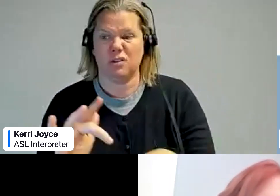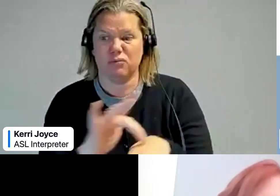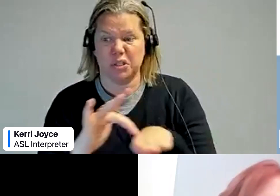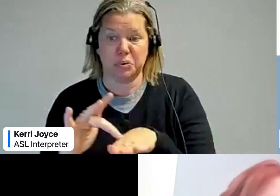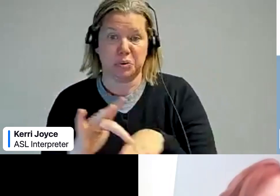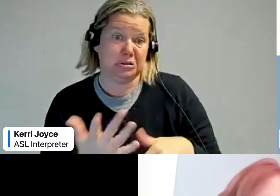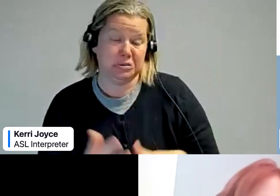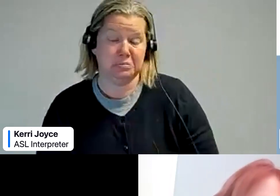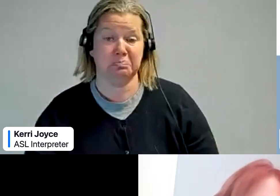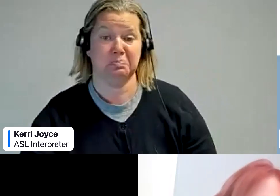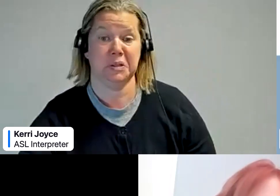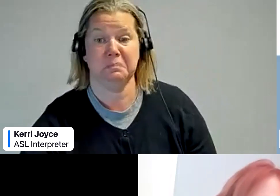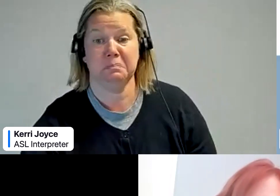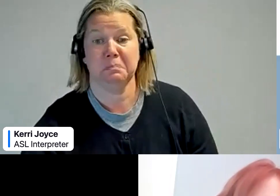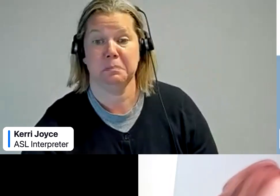to get called.